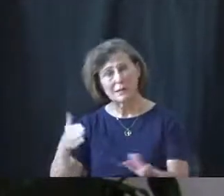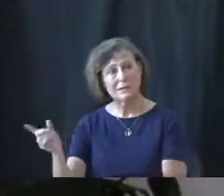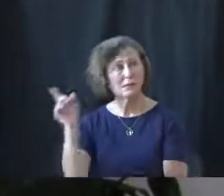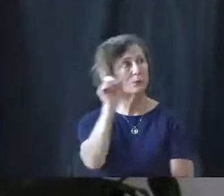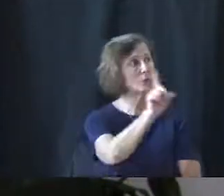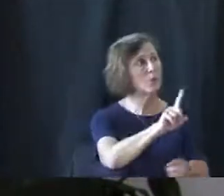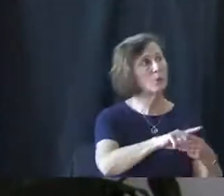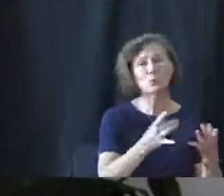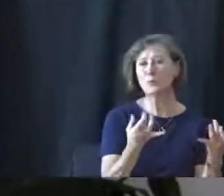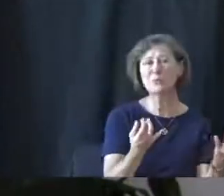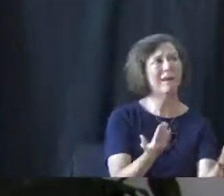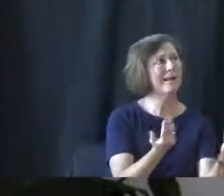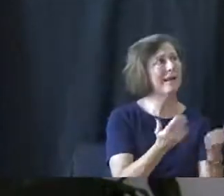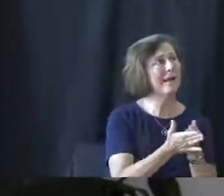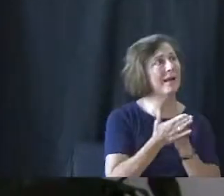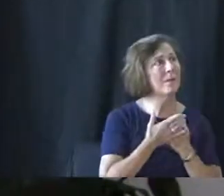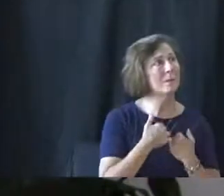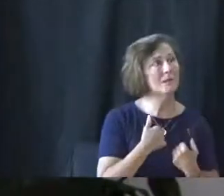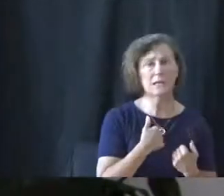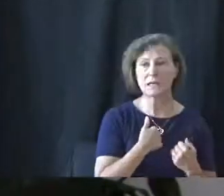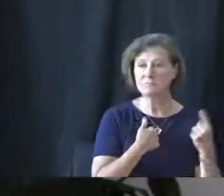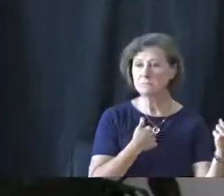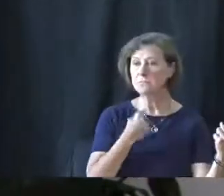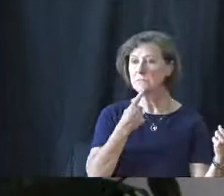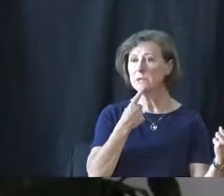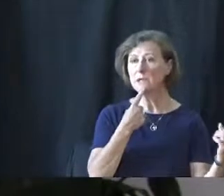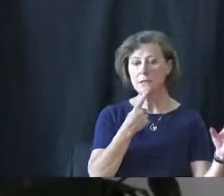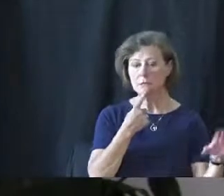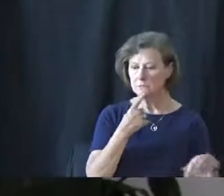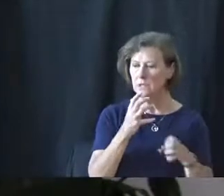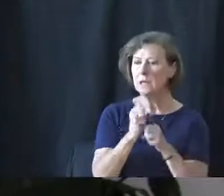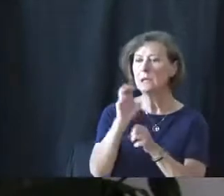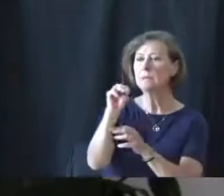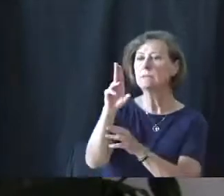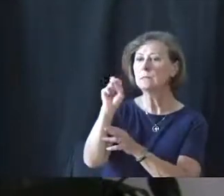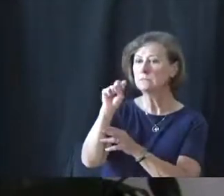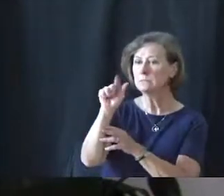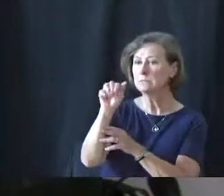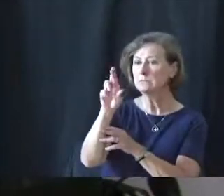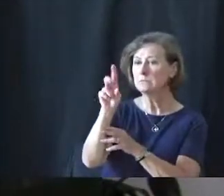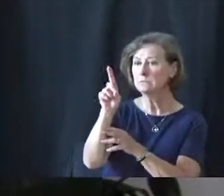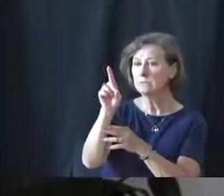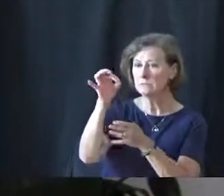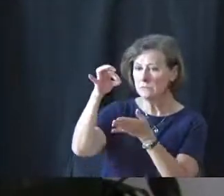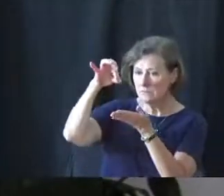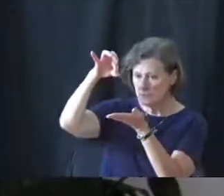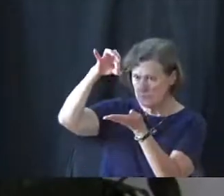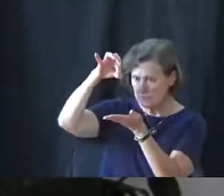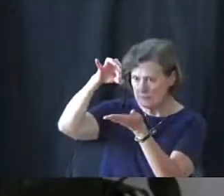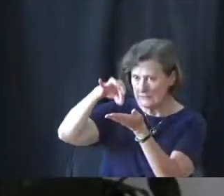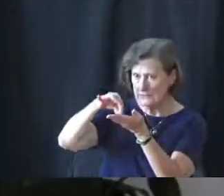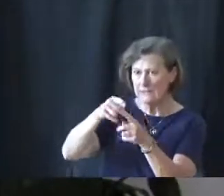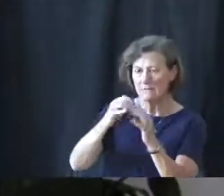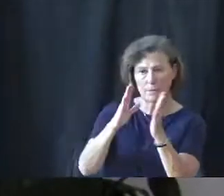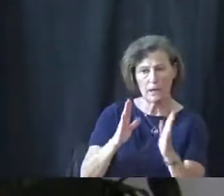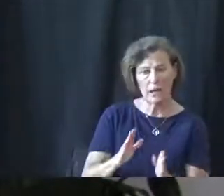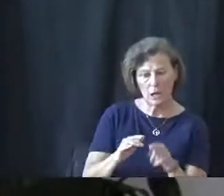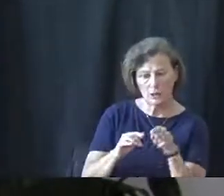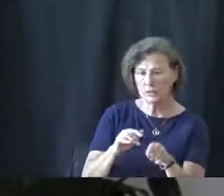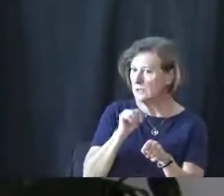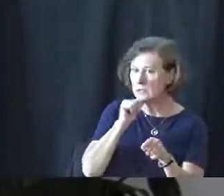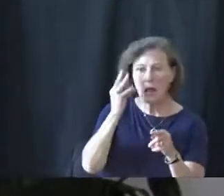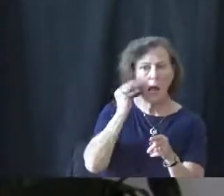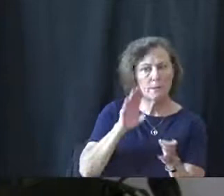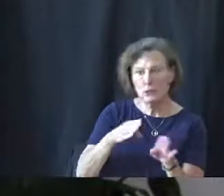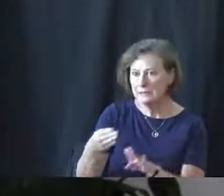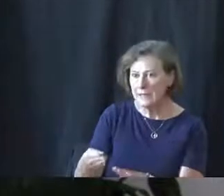help. He says to get a mustard seed from a household that has not experienced death